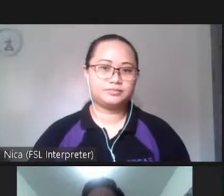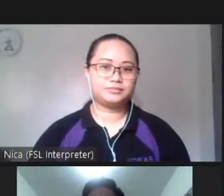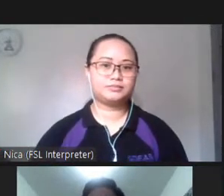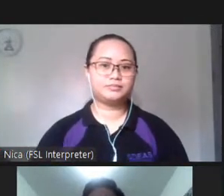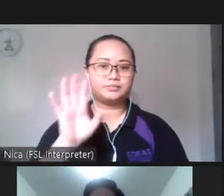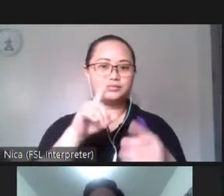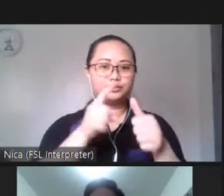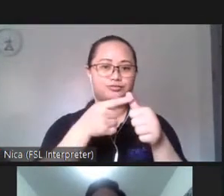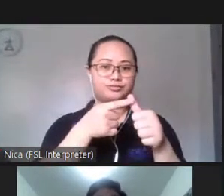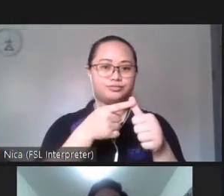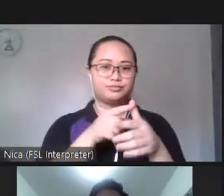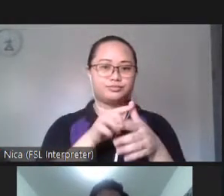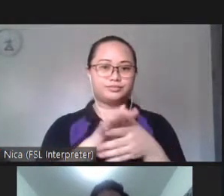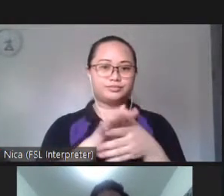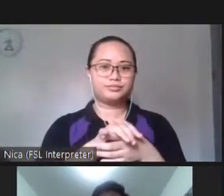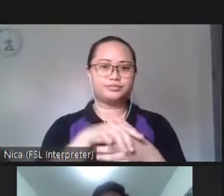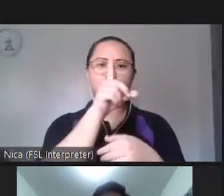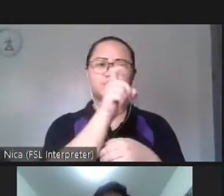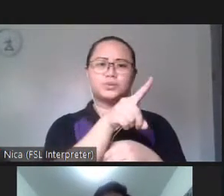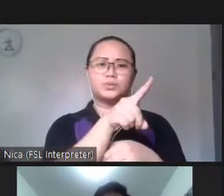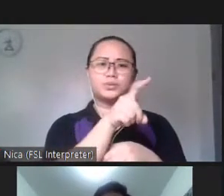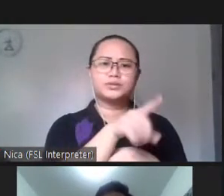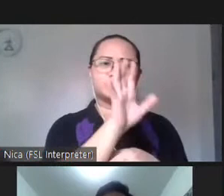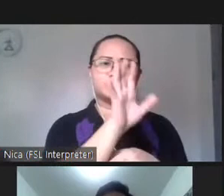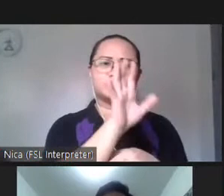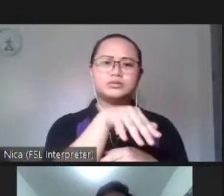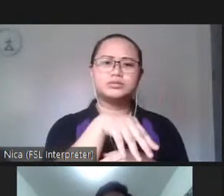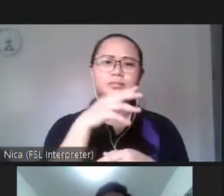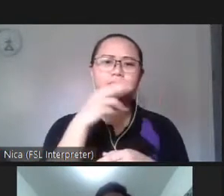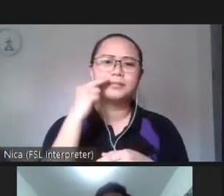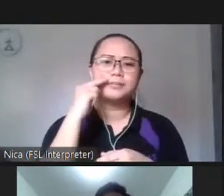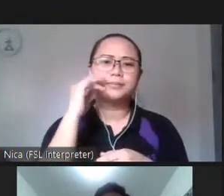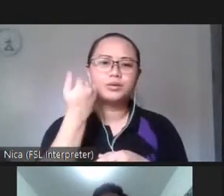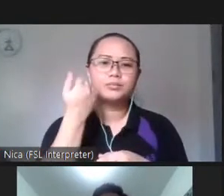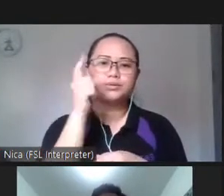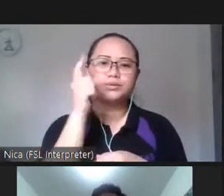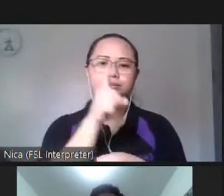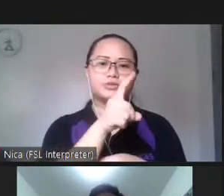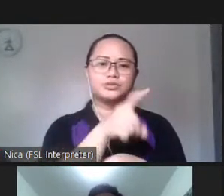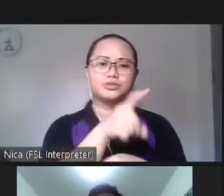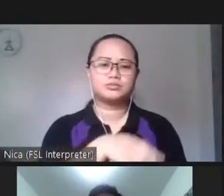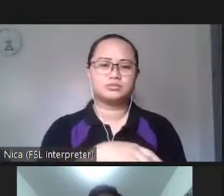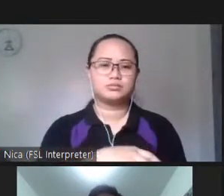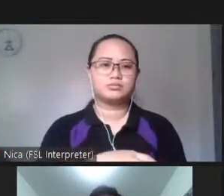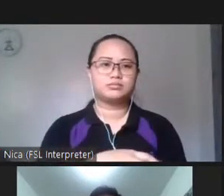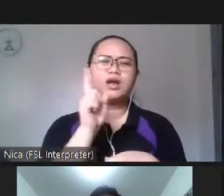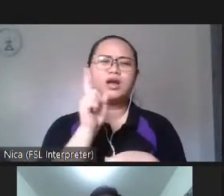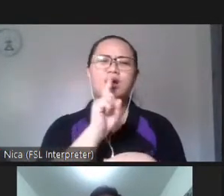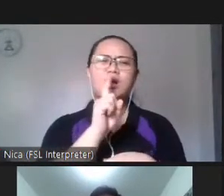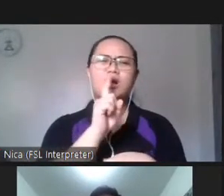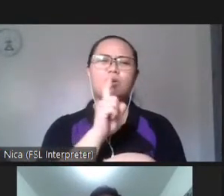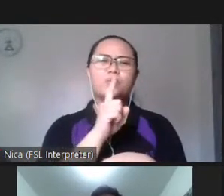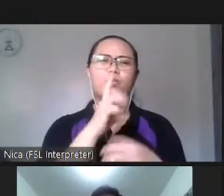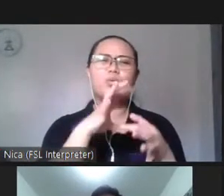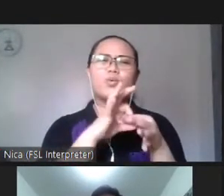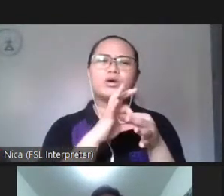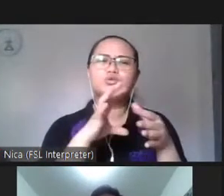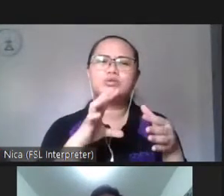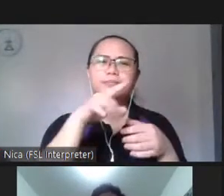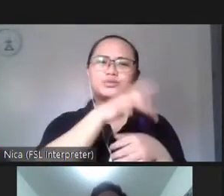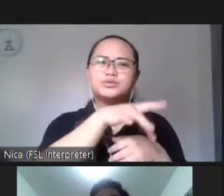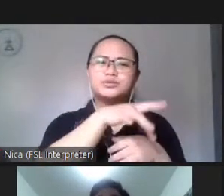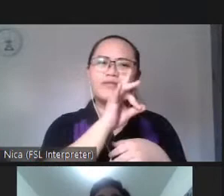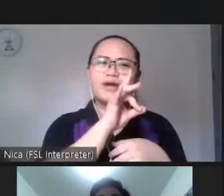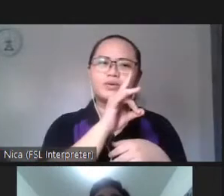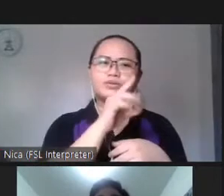Question for Ms. Hara. What are the gaps that you have discovered in healthcare access for deaf people related to the